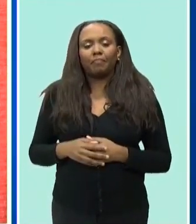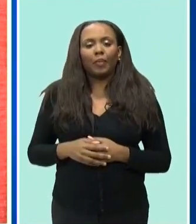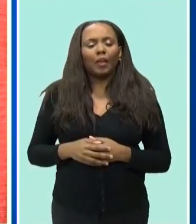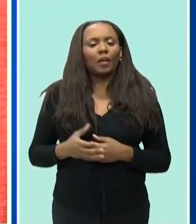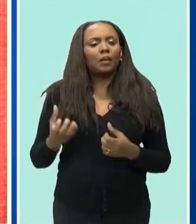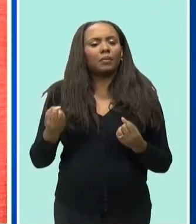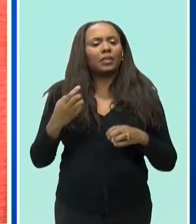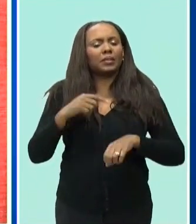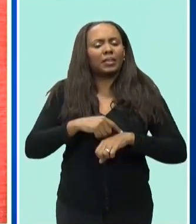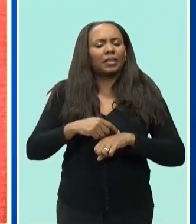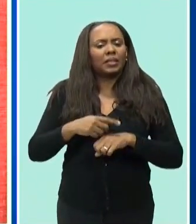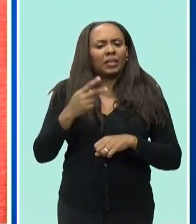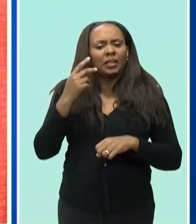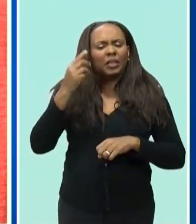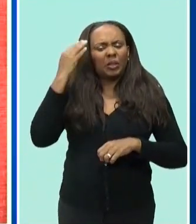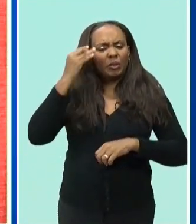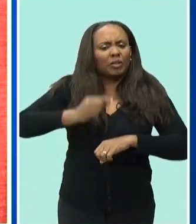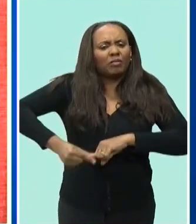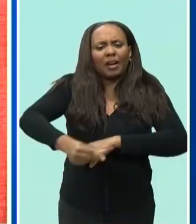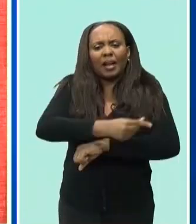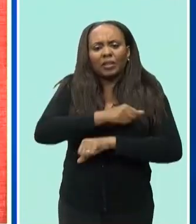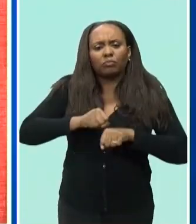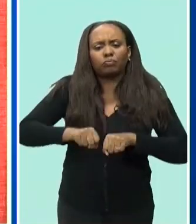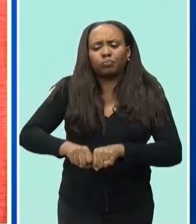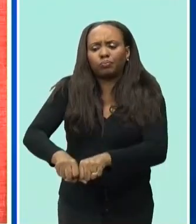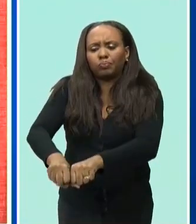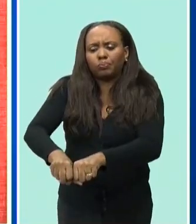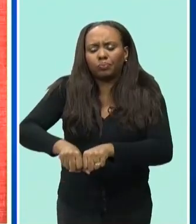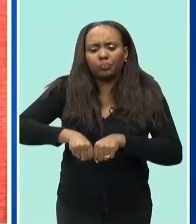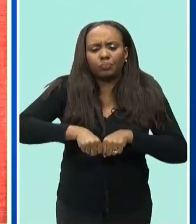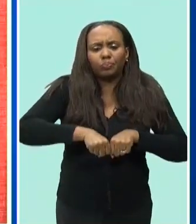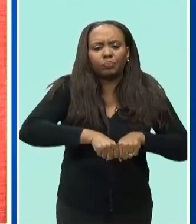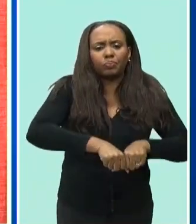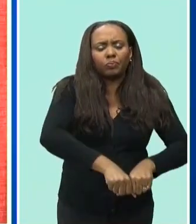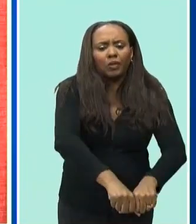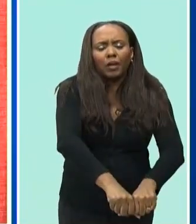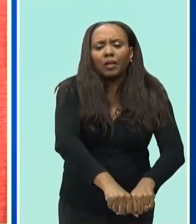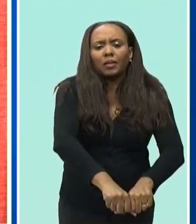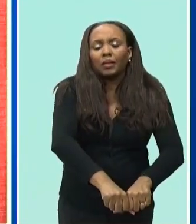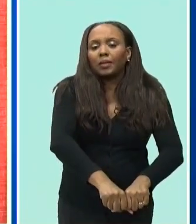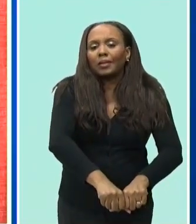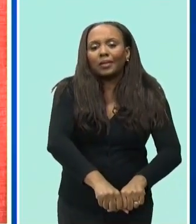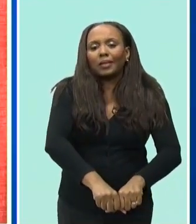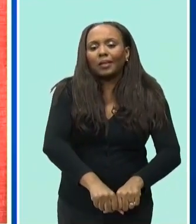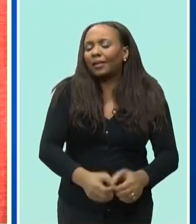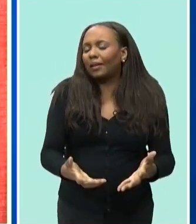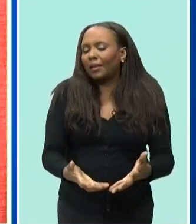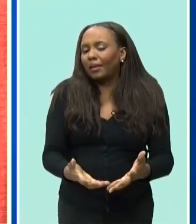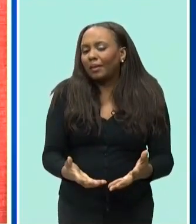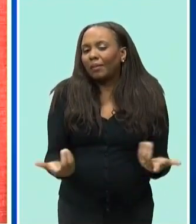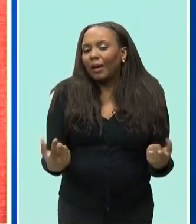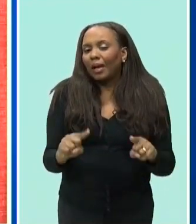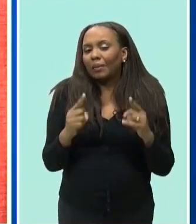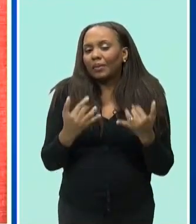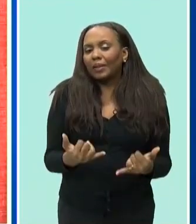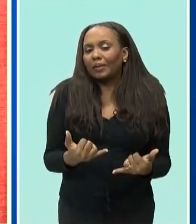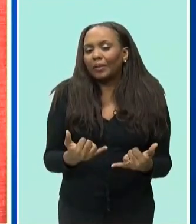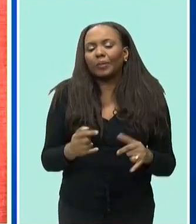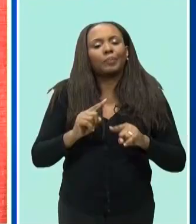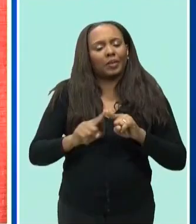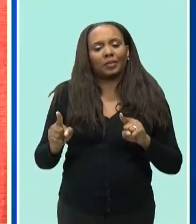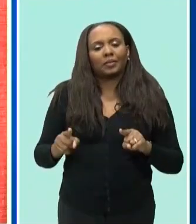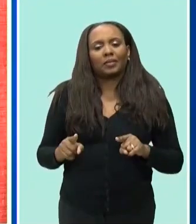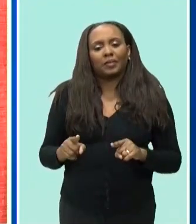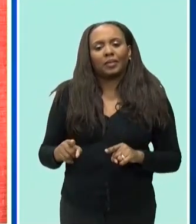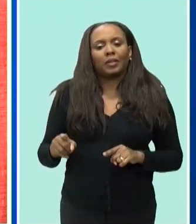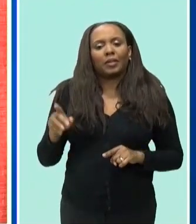cut routinely, it is not being so done. We have, however, been informed that there is a plan afoot where they are going to look to redeploy